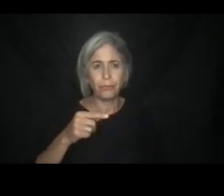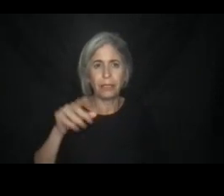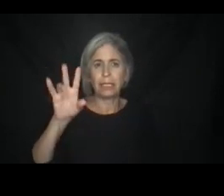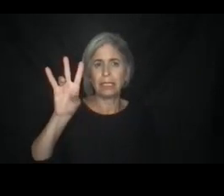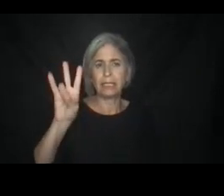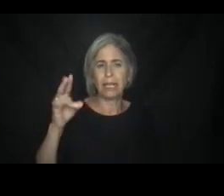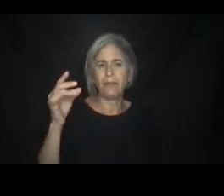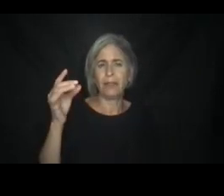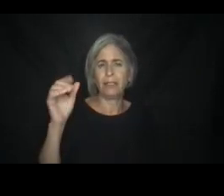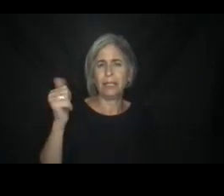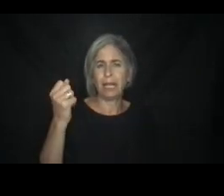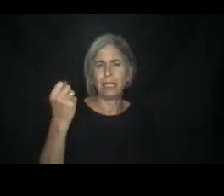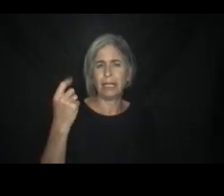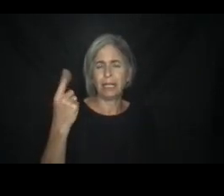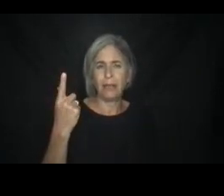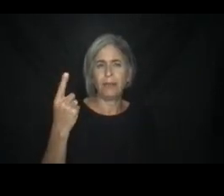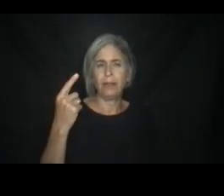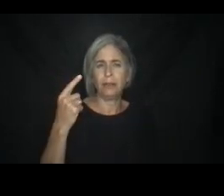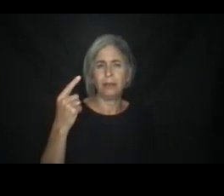1711 Woodford, Boynton Beach.